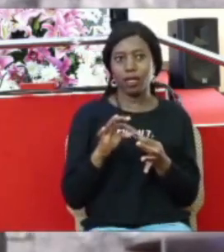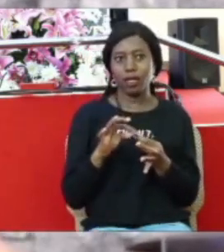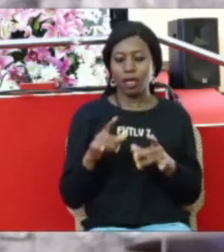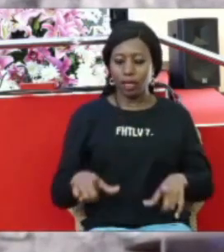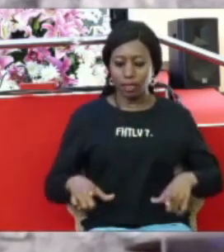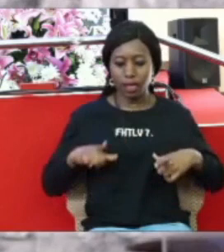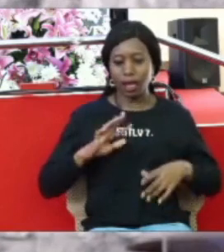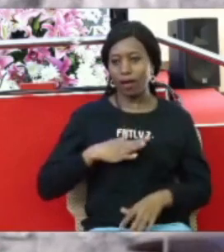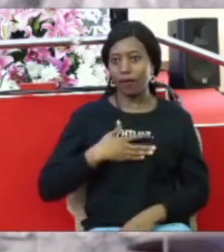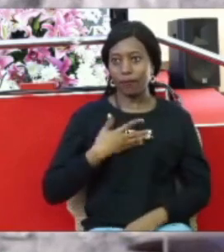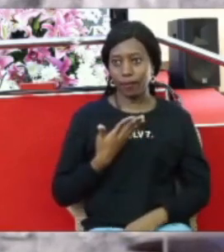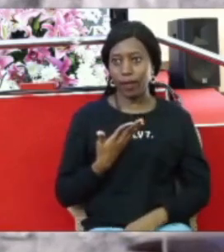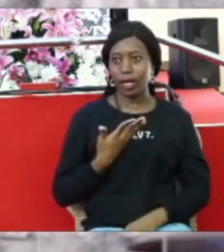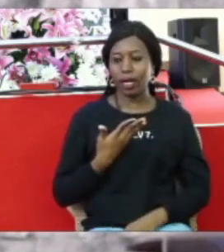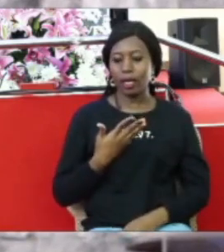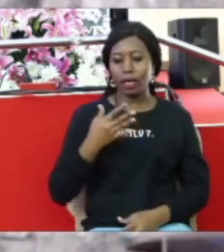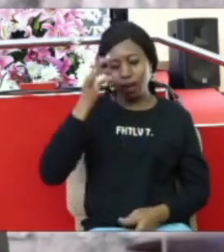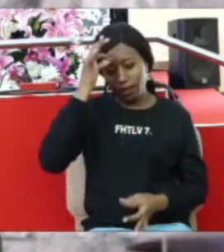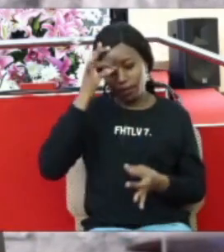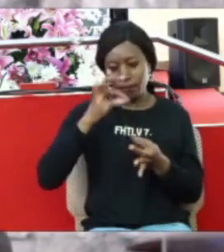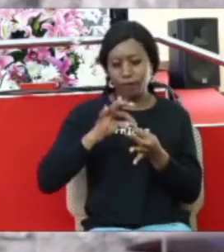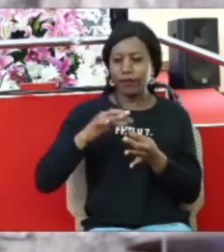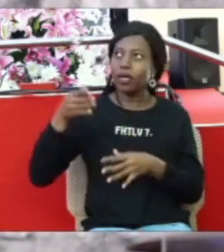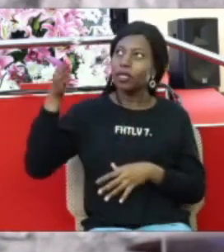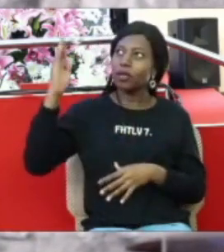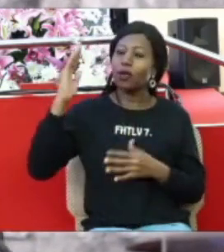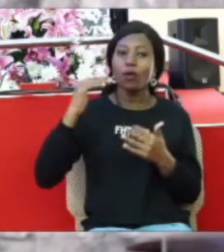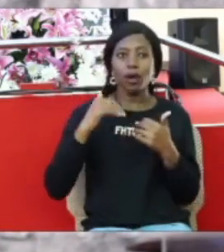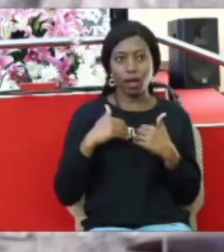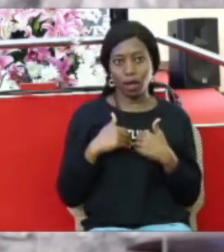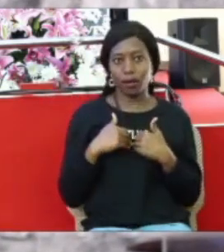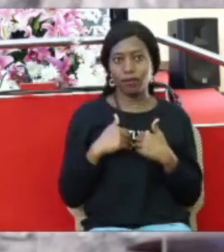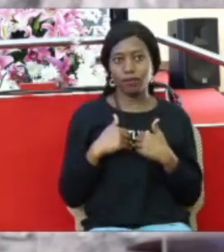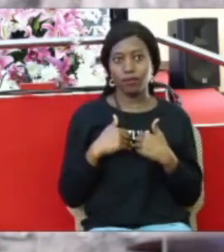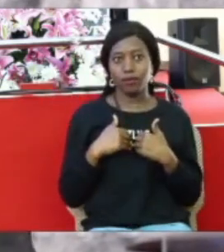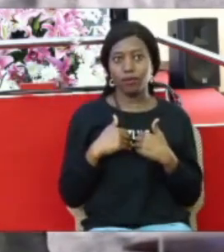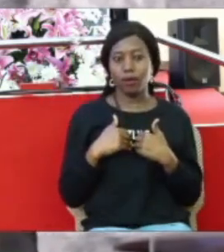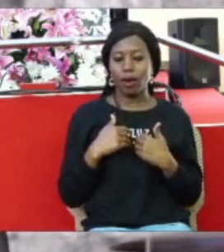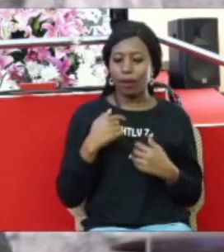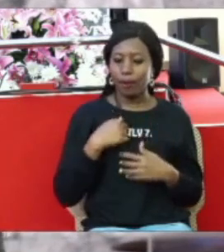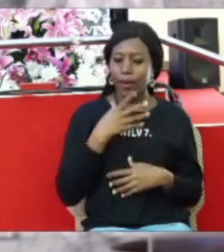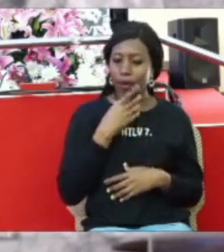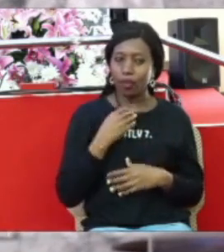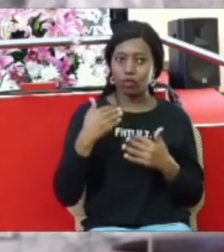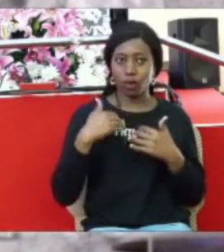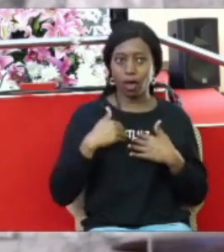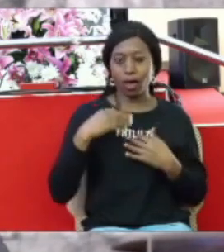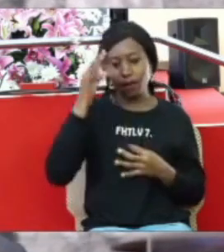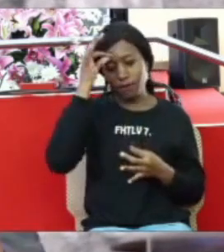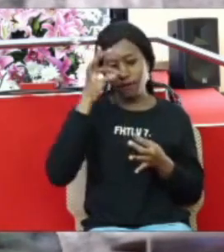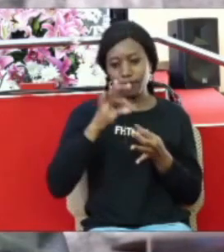have faith in God. I know, help my unbelief, but I want to have that faith that God can